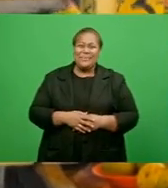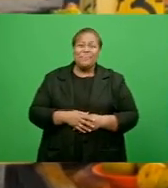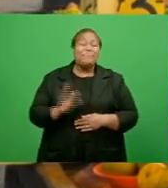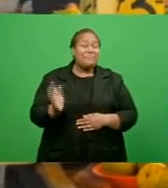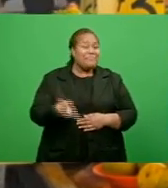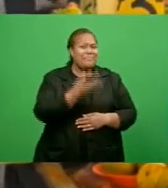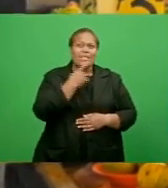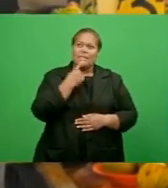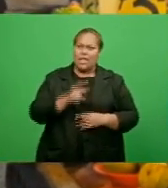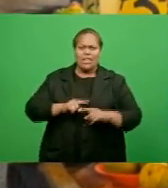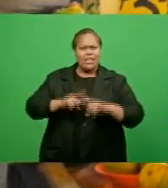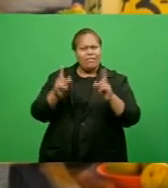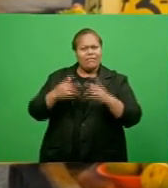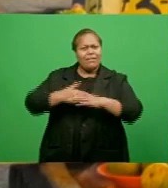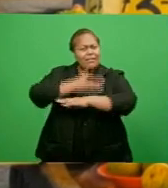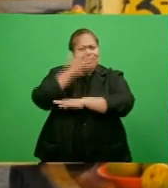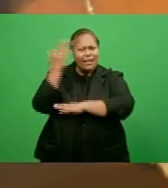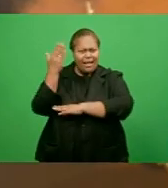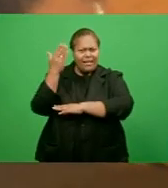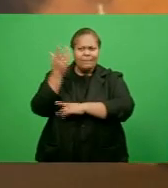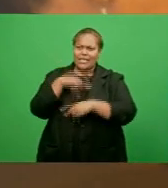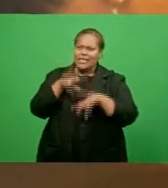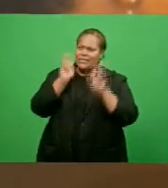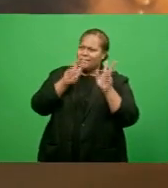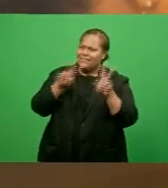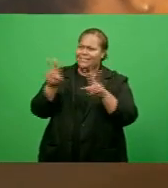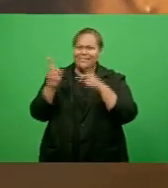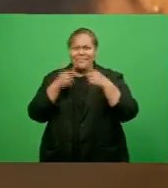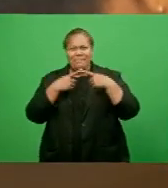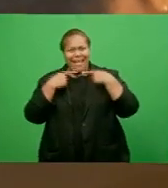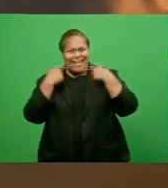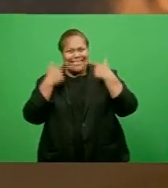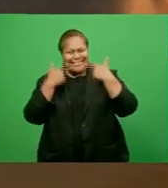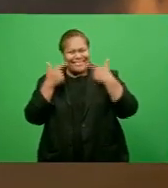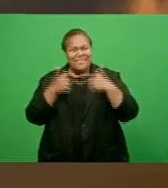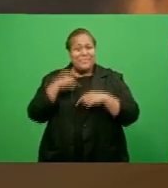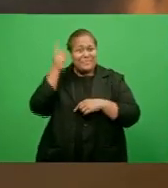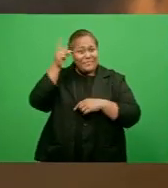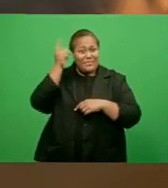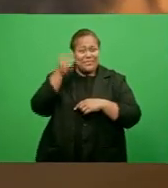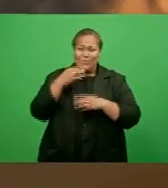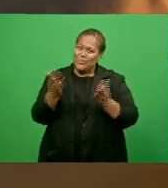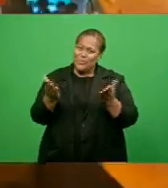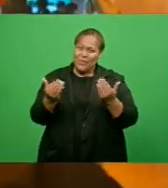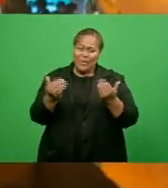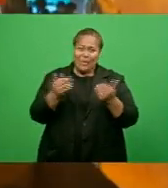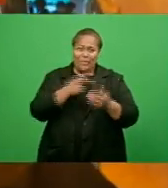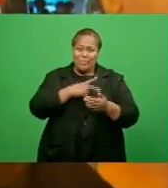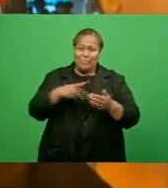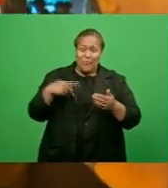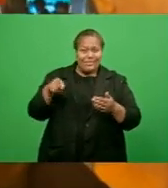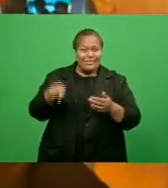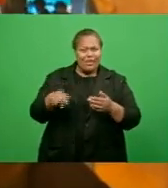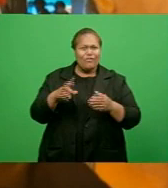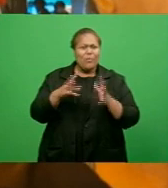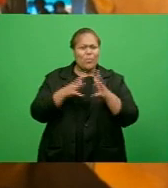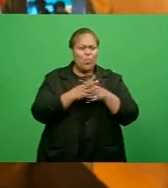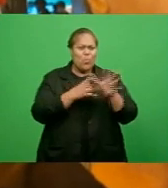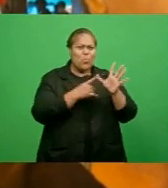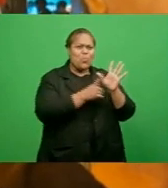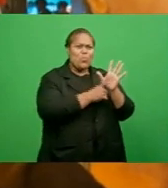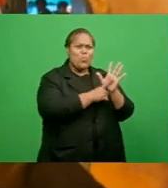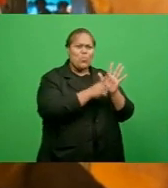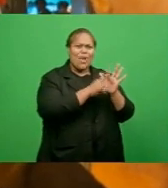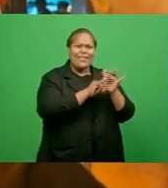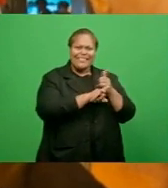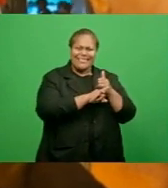day altogether, seeing the smiles from Fijians as they welcomed the Prince of Wales. He came to Savu Savu and we